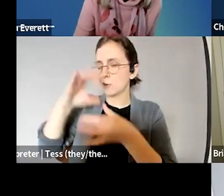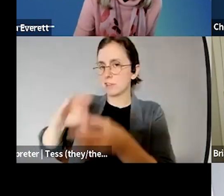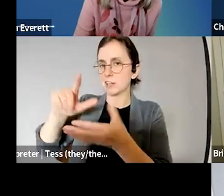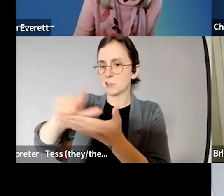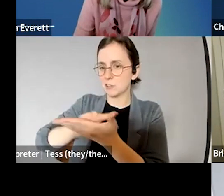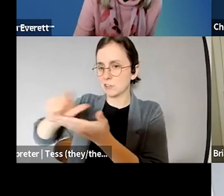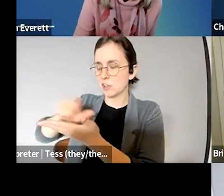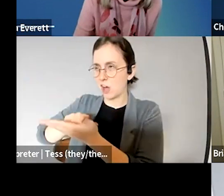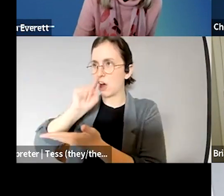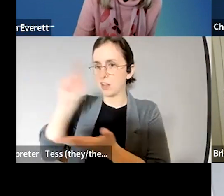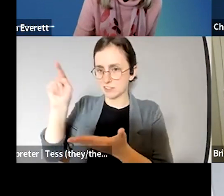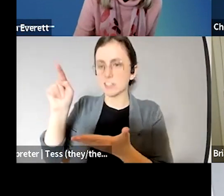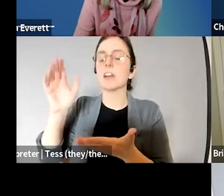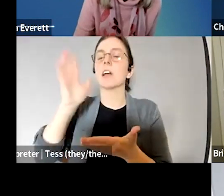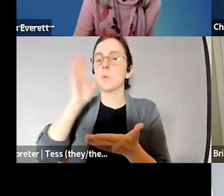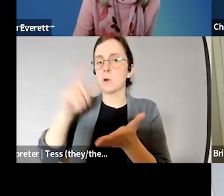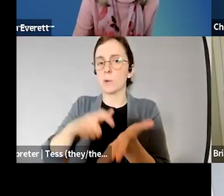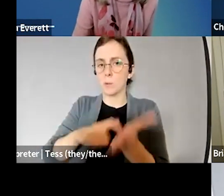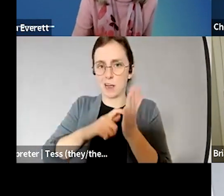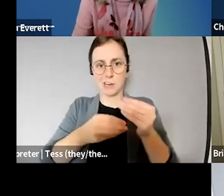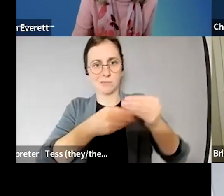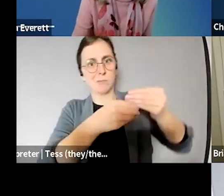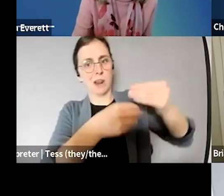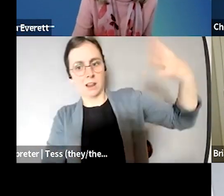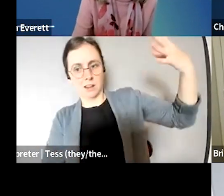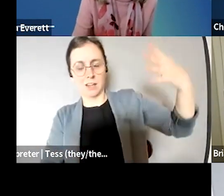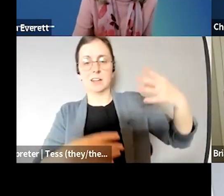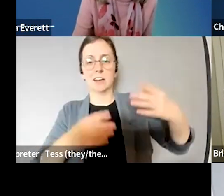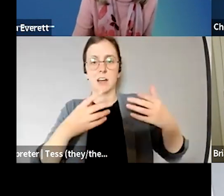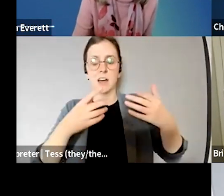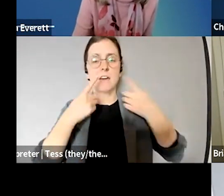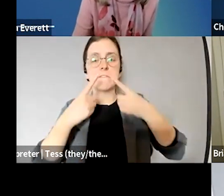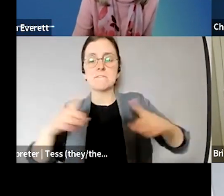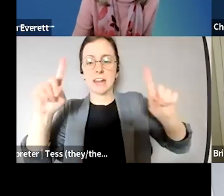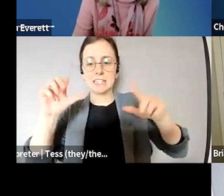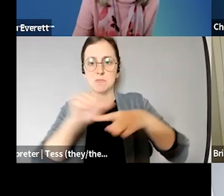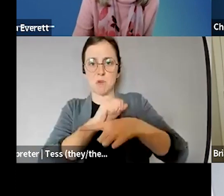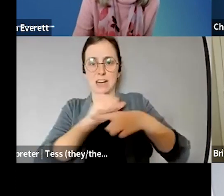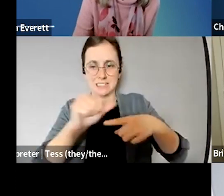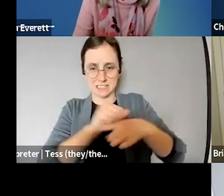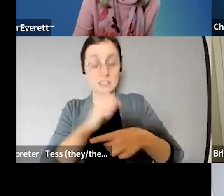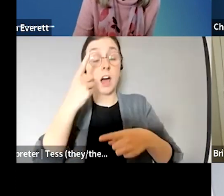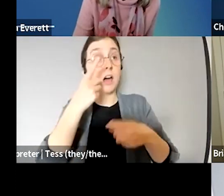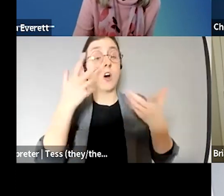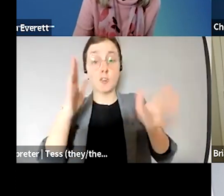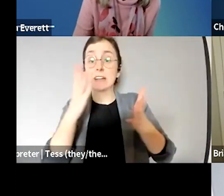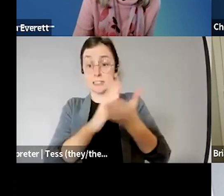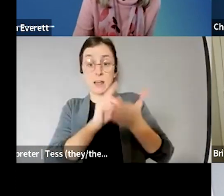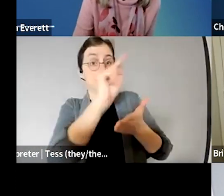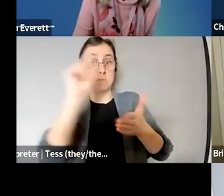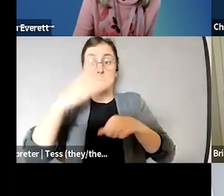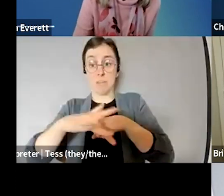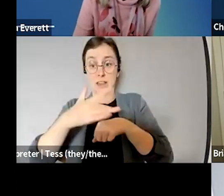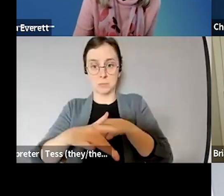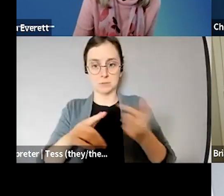also be a compendium of effective practices, but there are existing things out there now as well. And Cheryl,